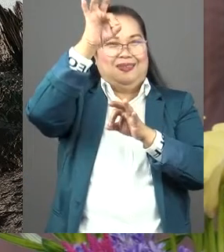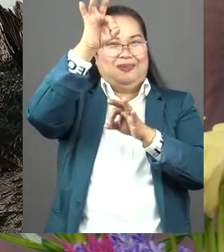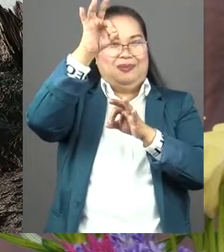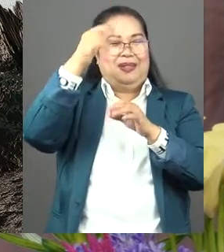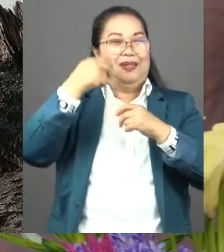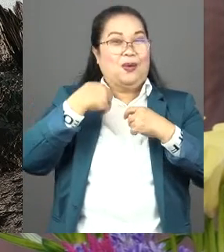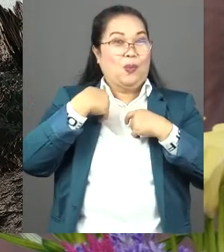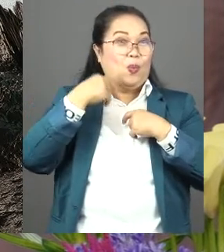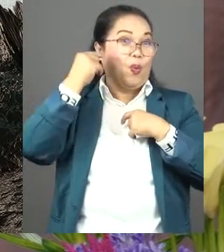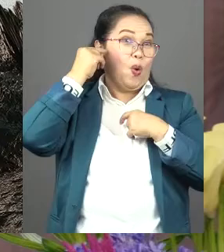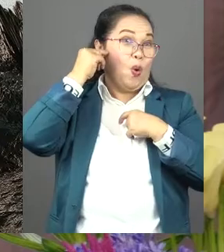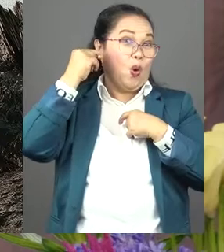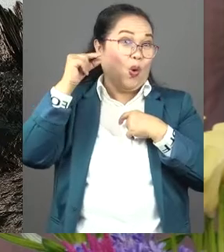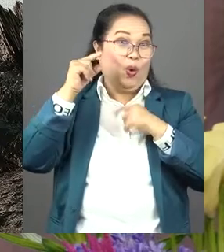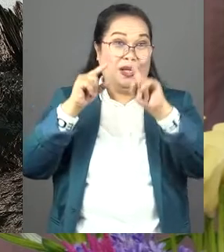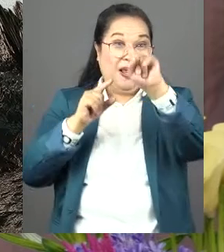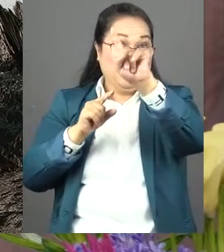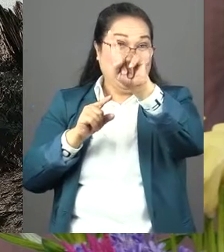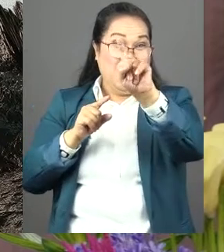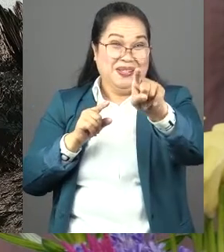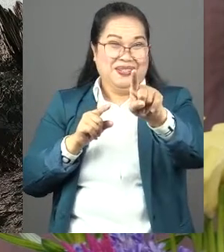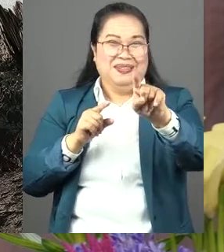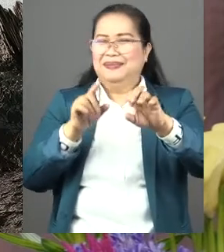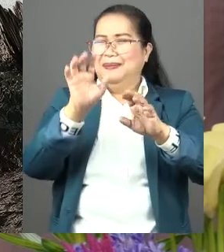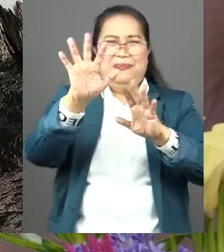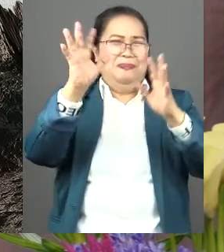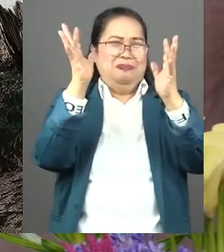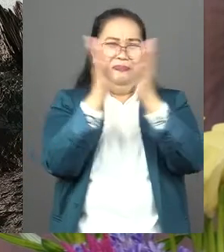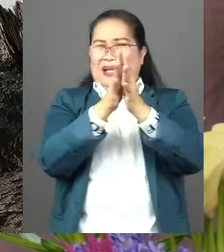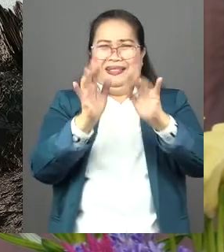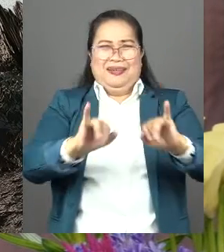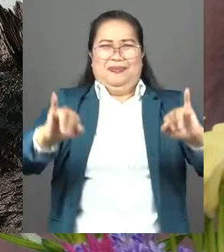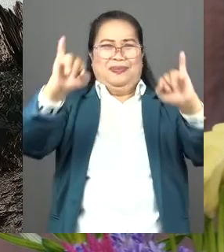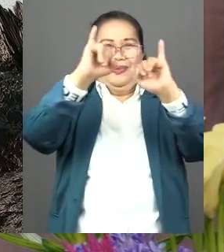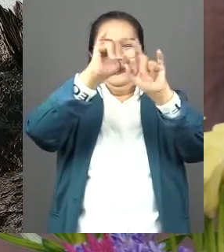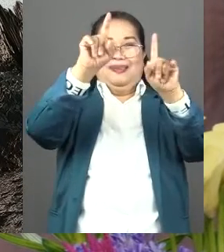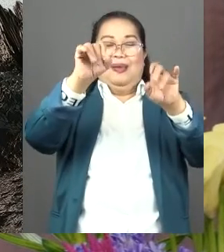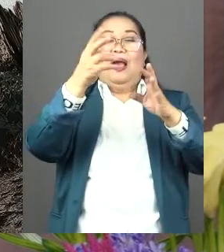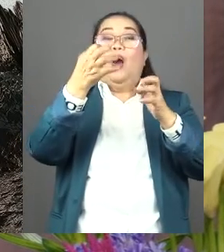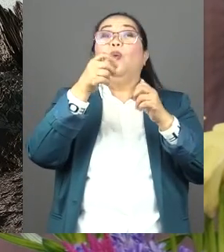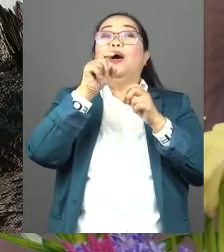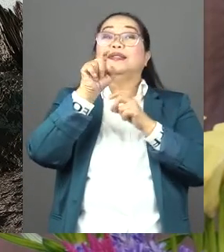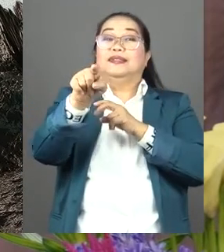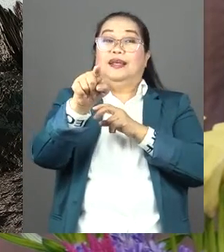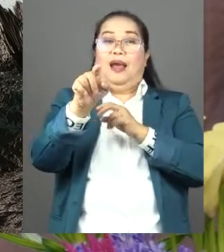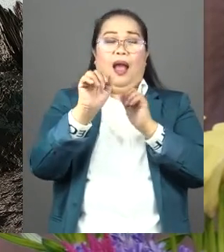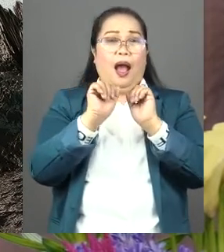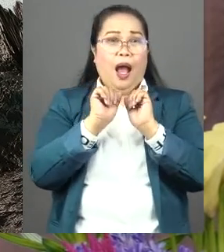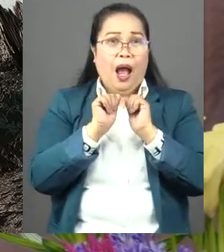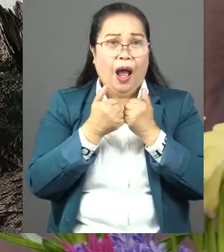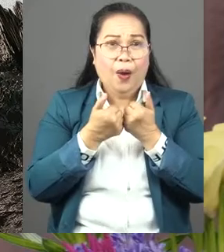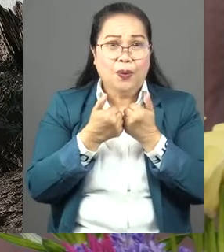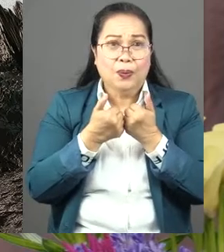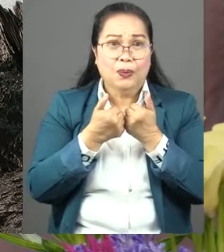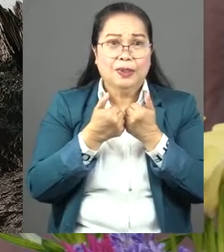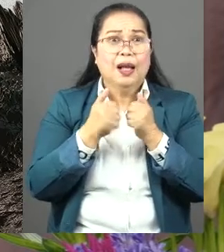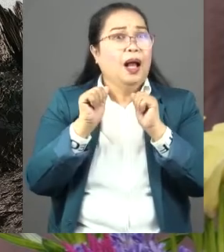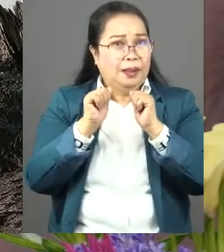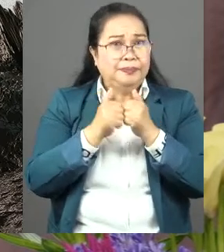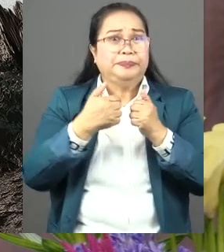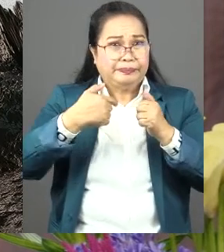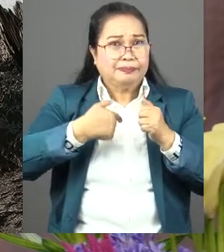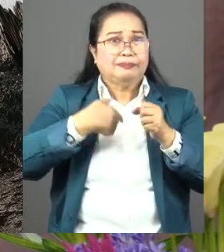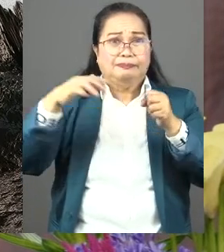the golden question. Pastor, I've got a good picture. I want to go there. How? How can I